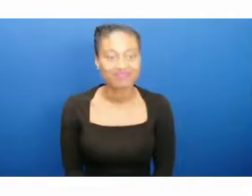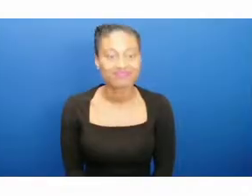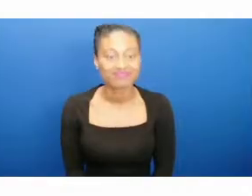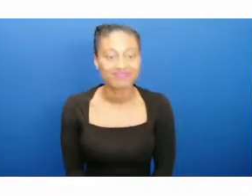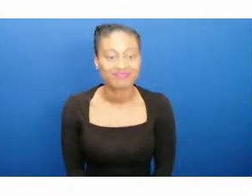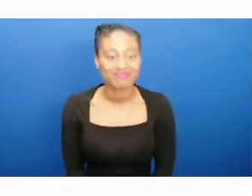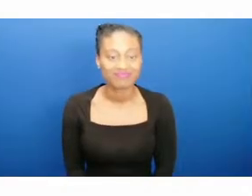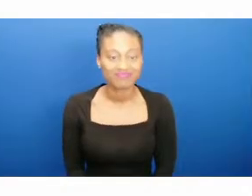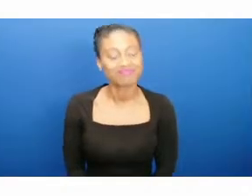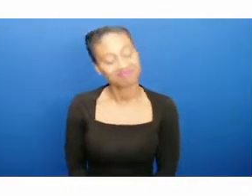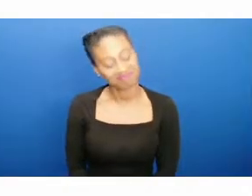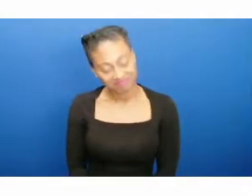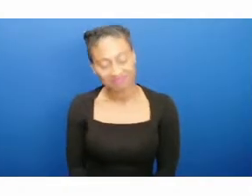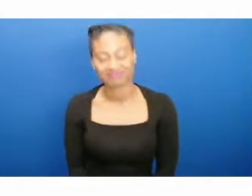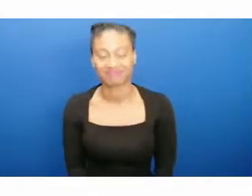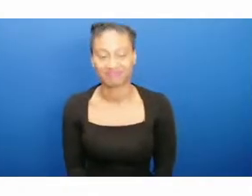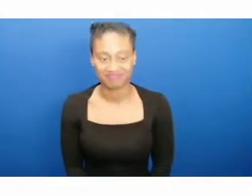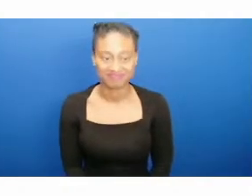All right.